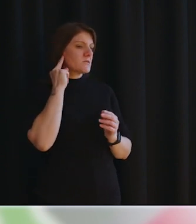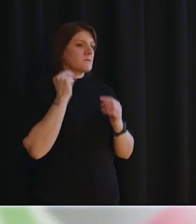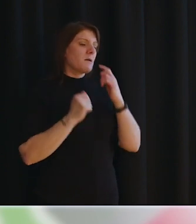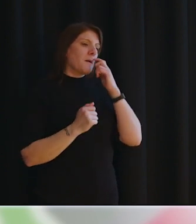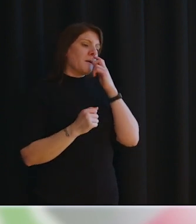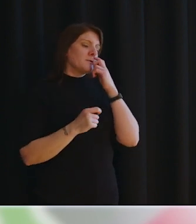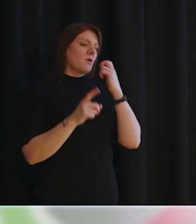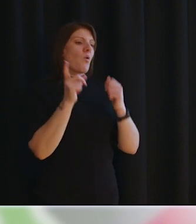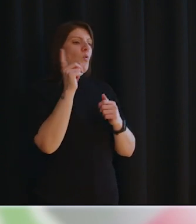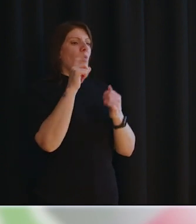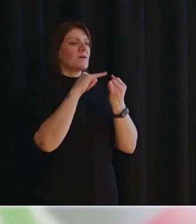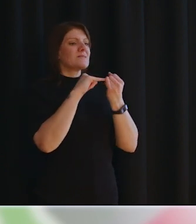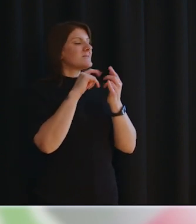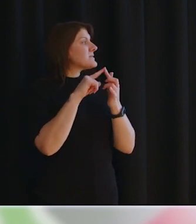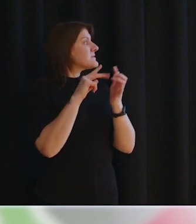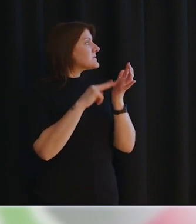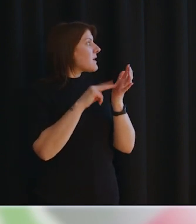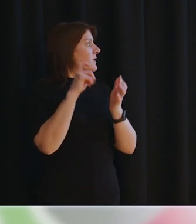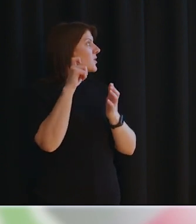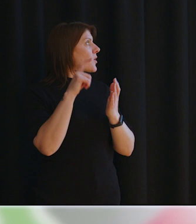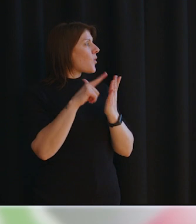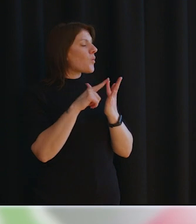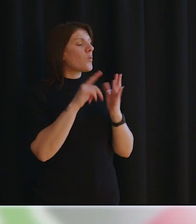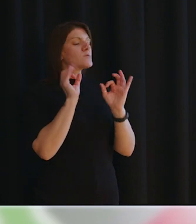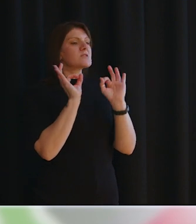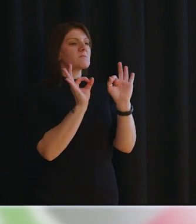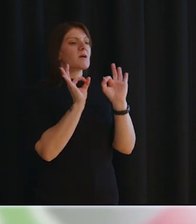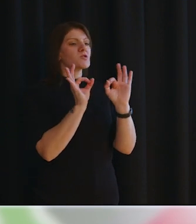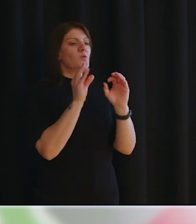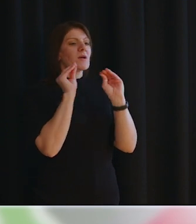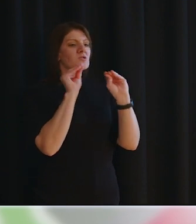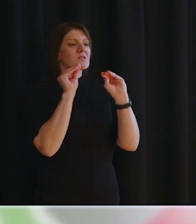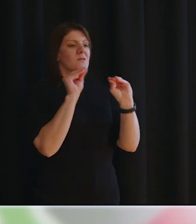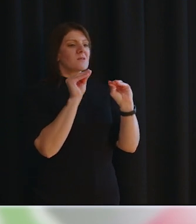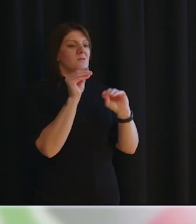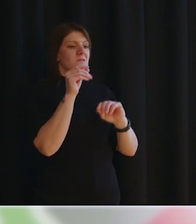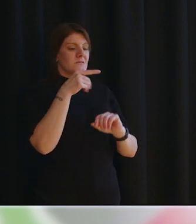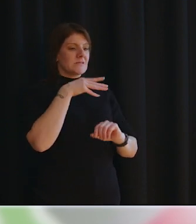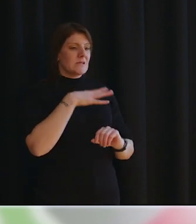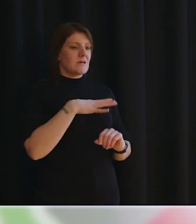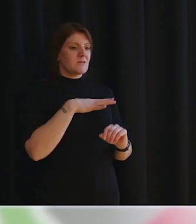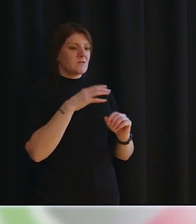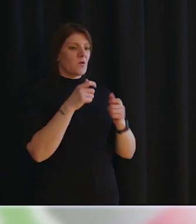So what is a SENCo? So Special Educational Needs Coordinator, all